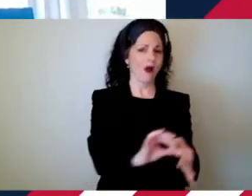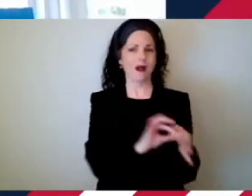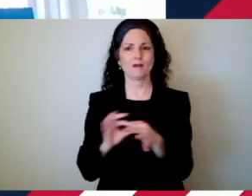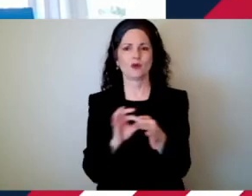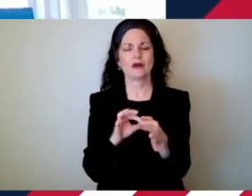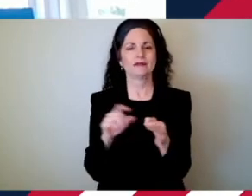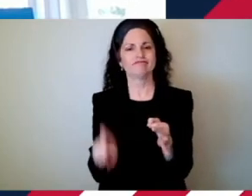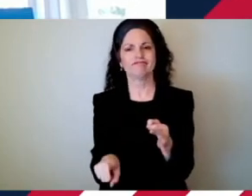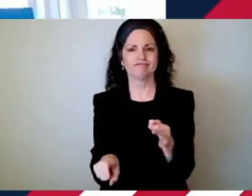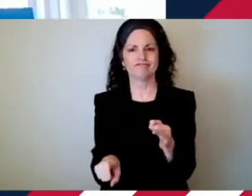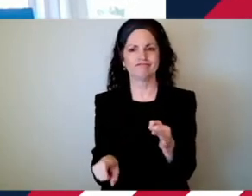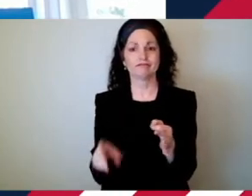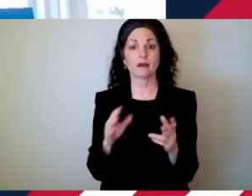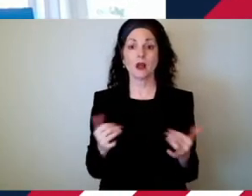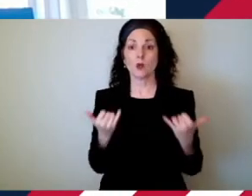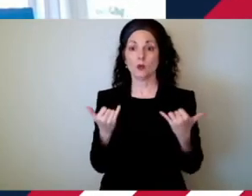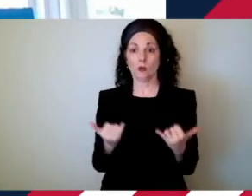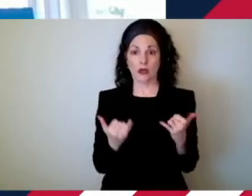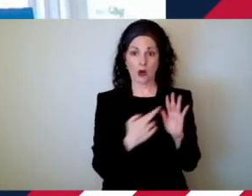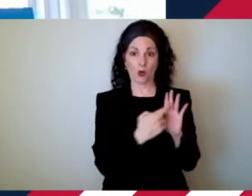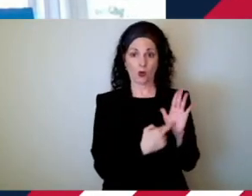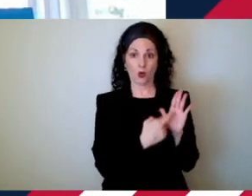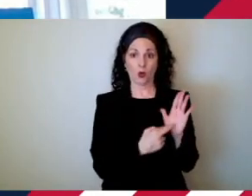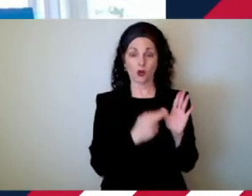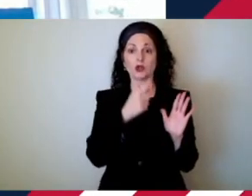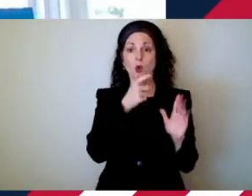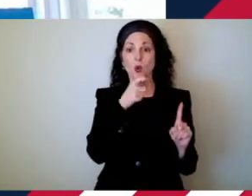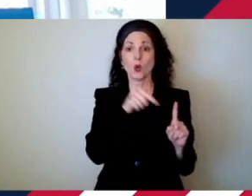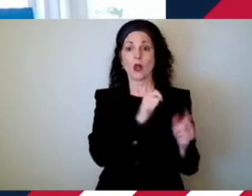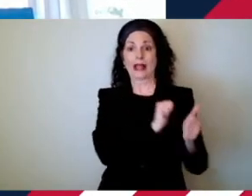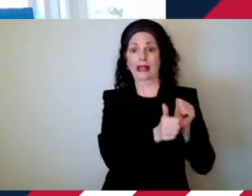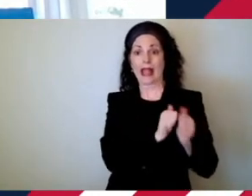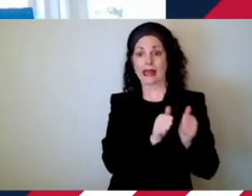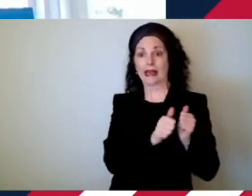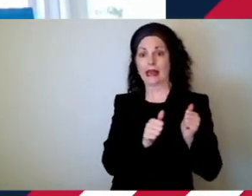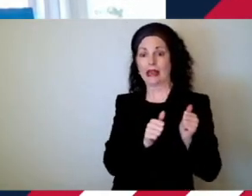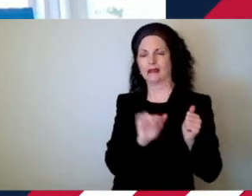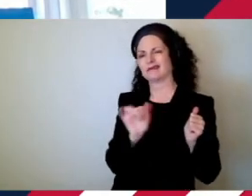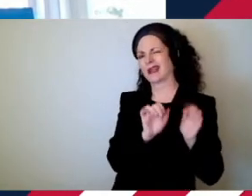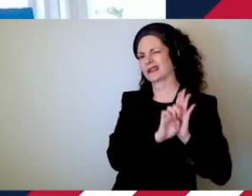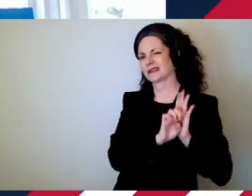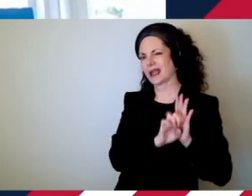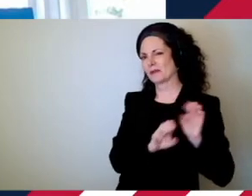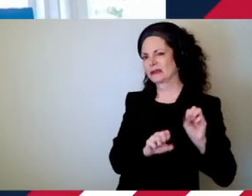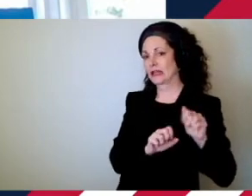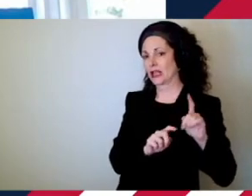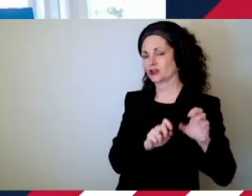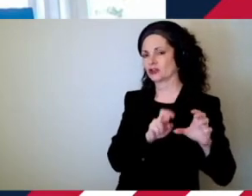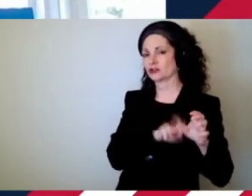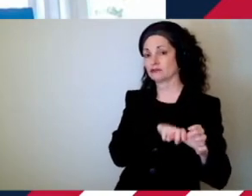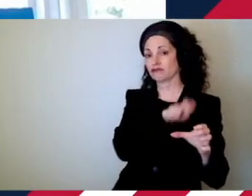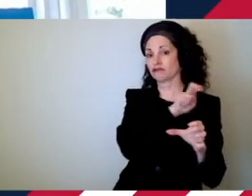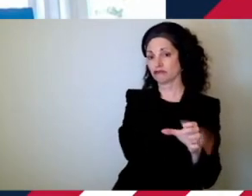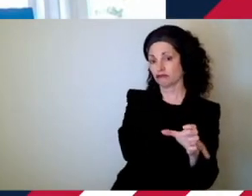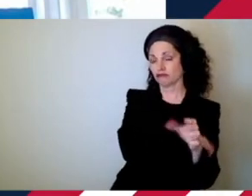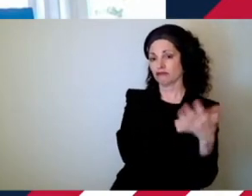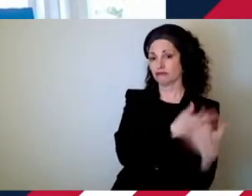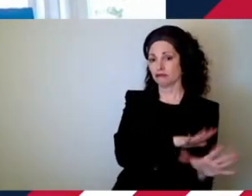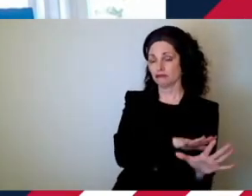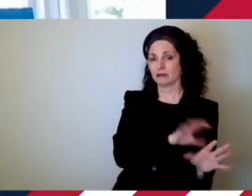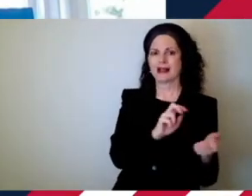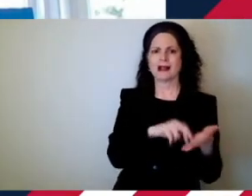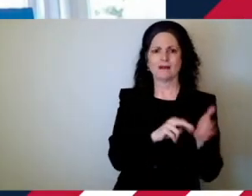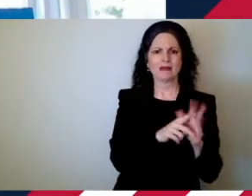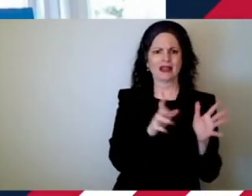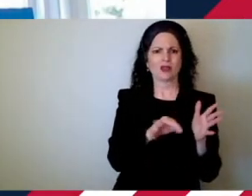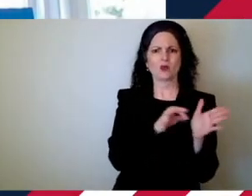a candidate who drops out loses statewide delegates pledged to them and standing committee slots allocated